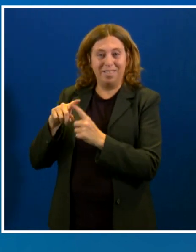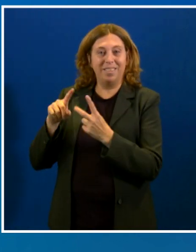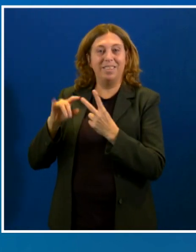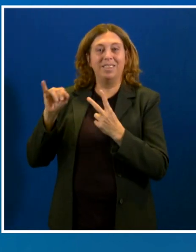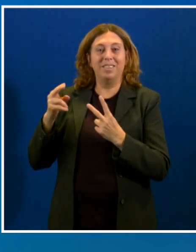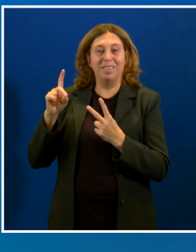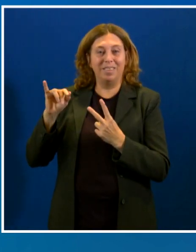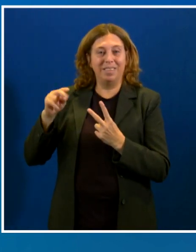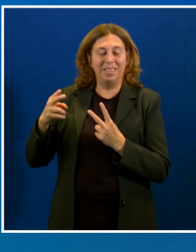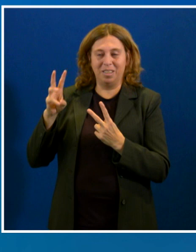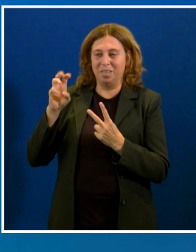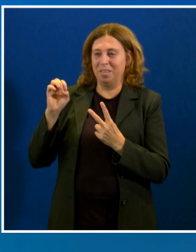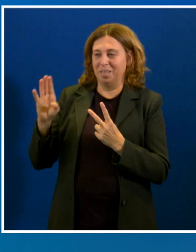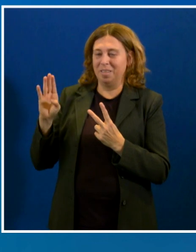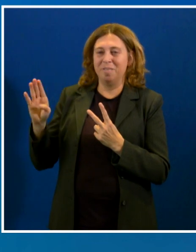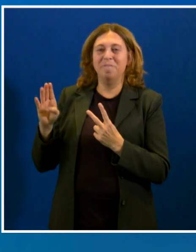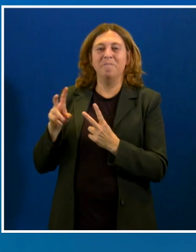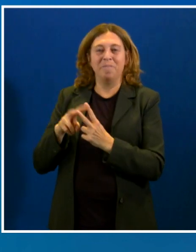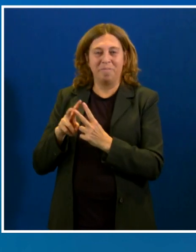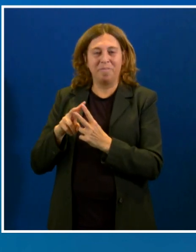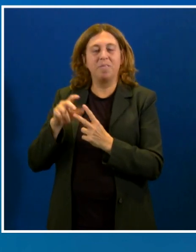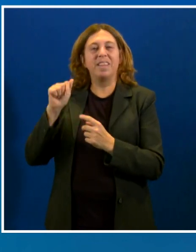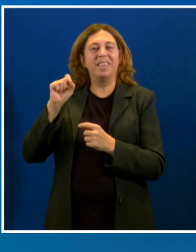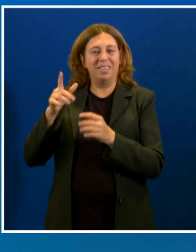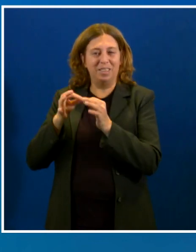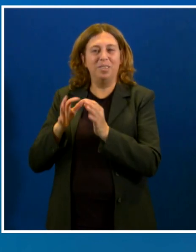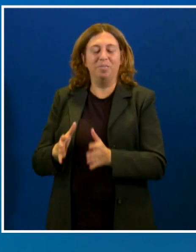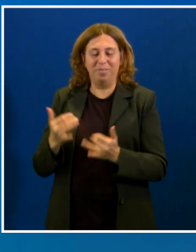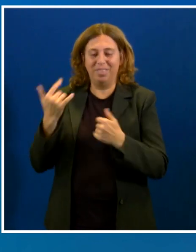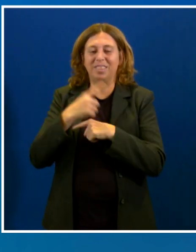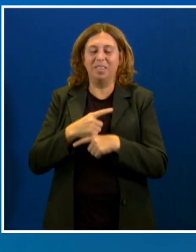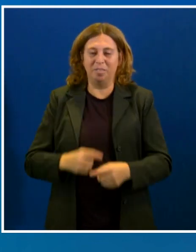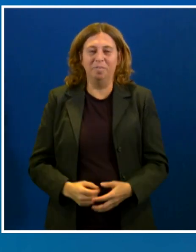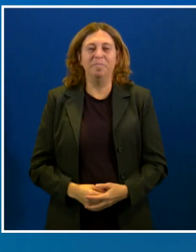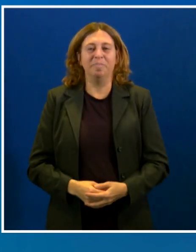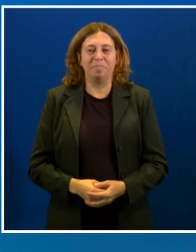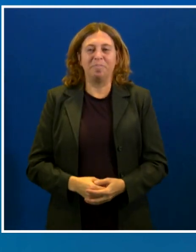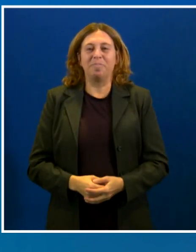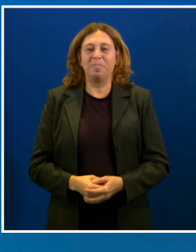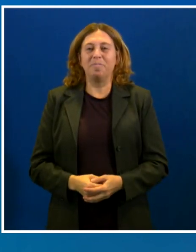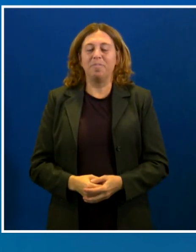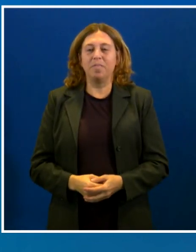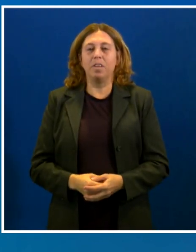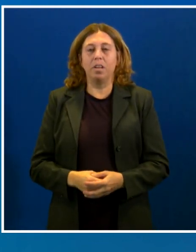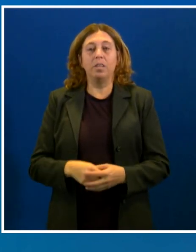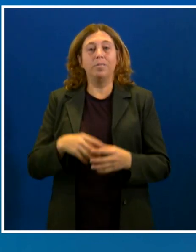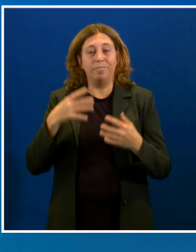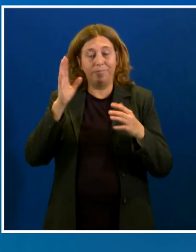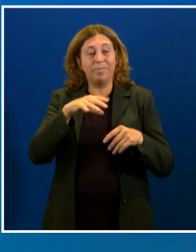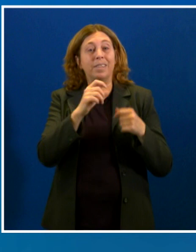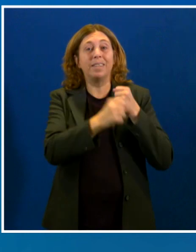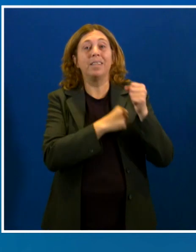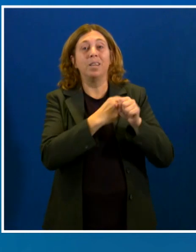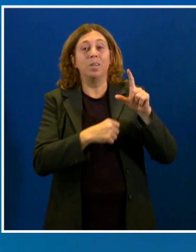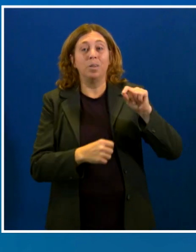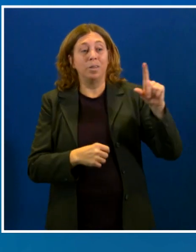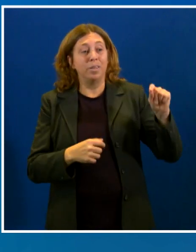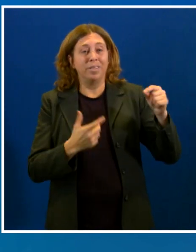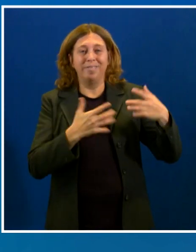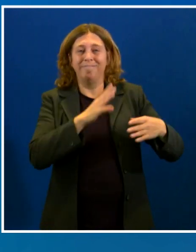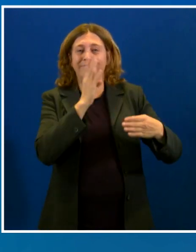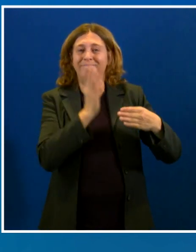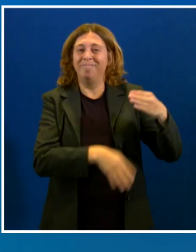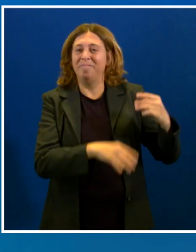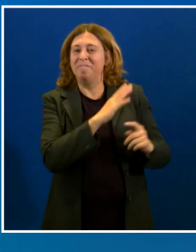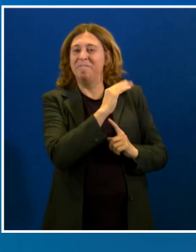Language interpreters today. Well, we've long said goodbye to 2020, and we're already several weeks into this